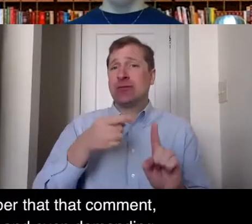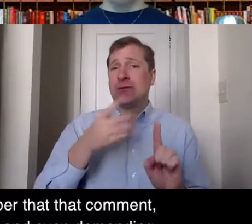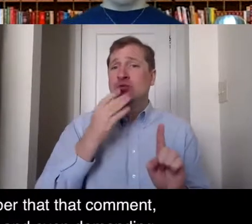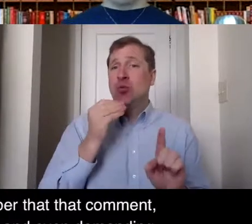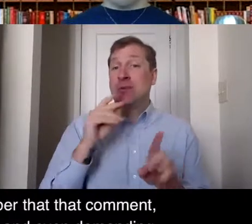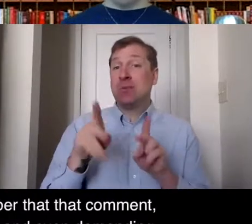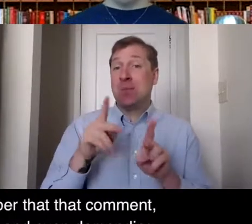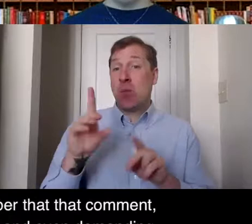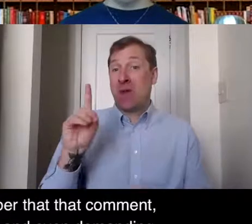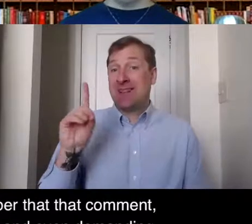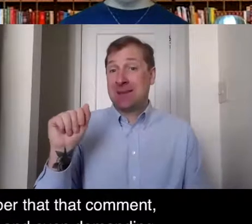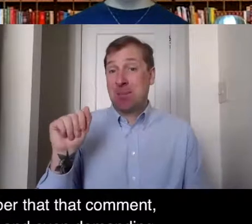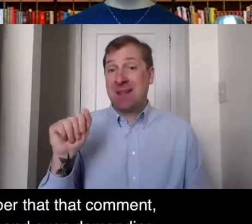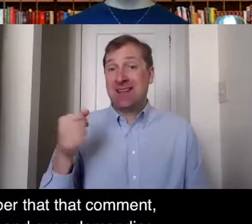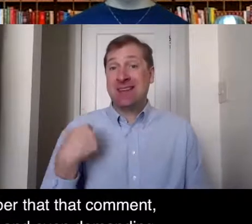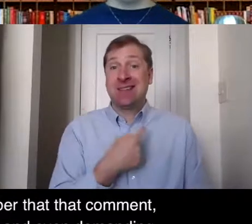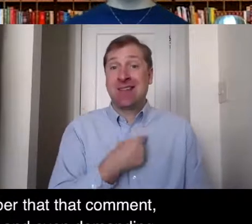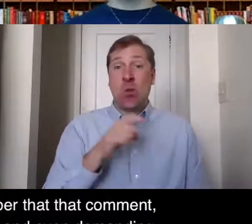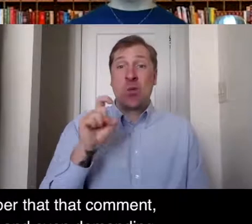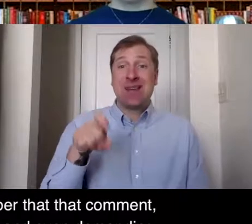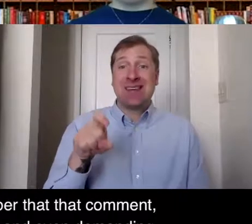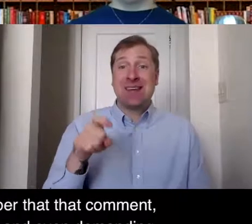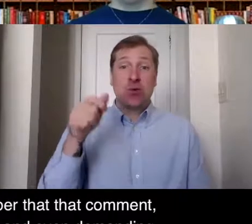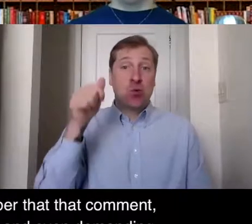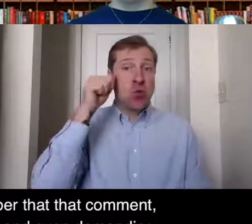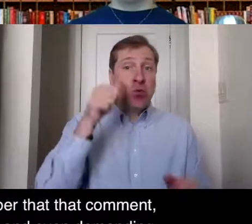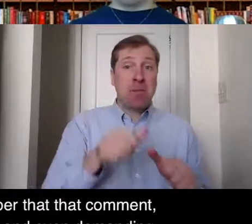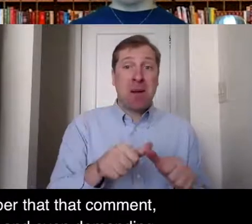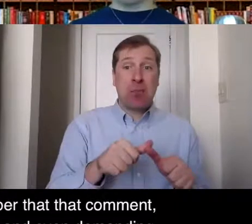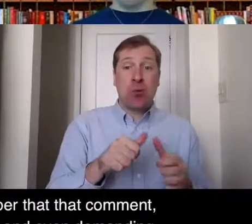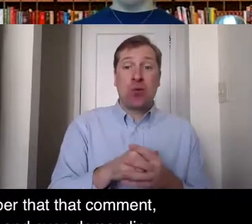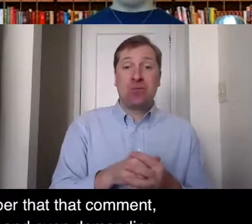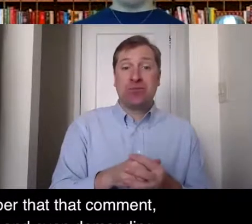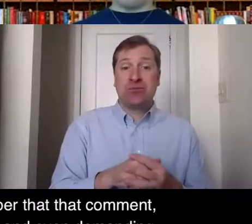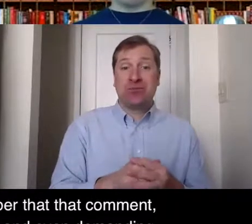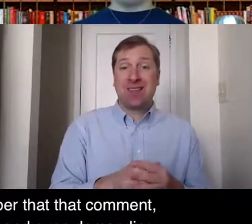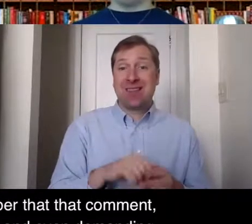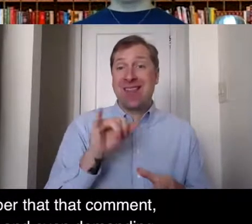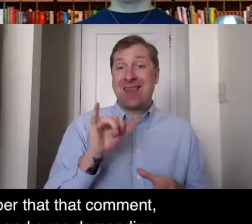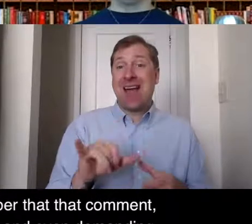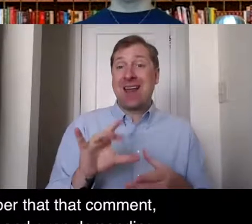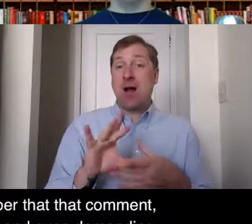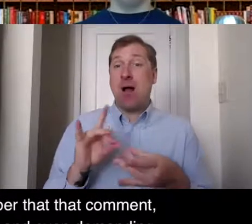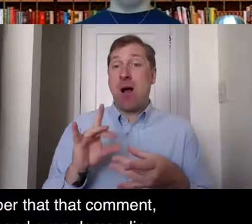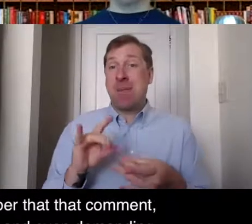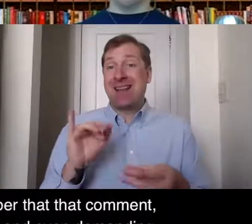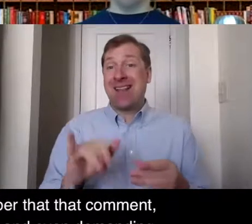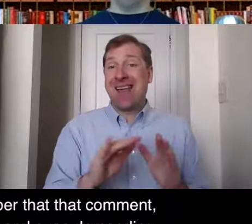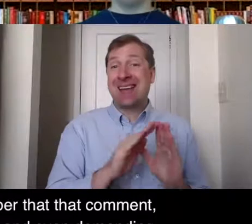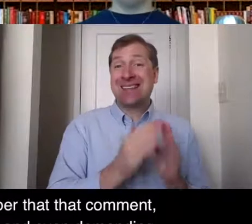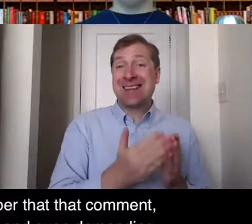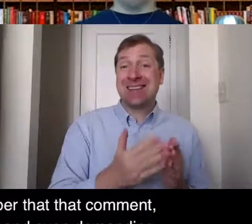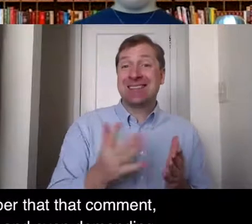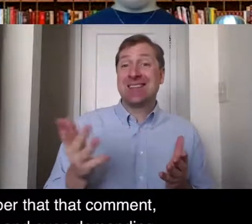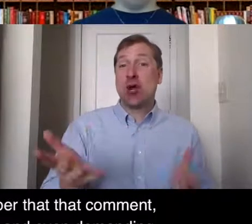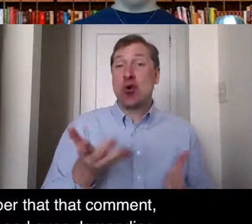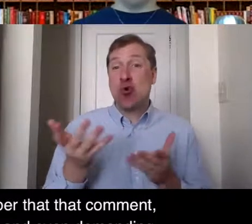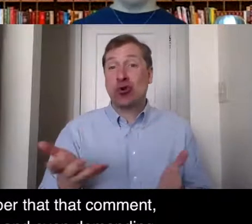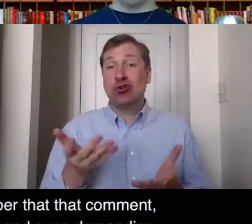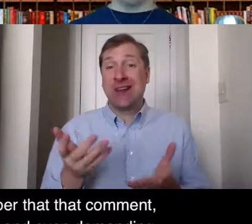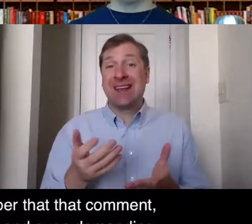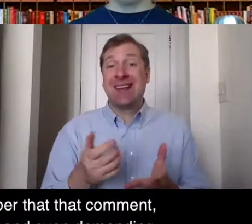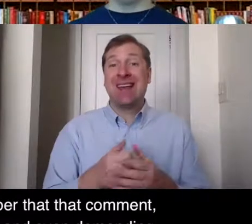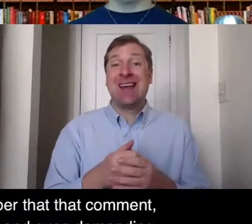disabilities, then we need to remember that comment, that text, is encouraging and